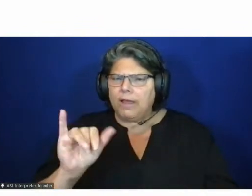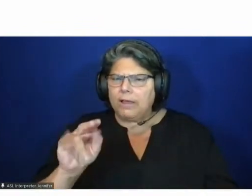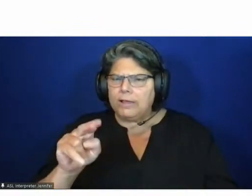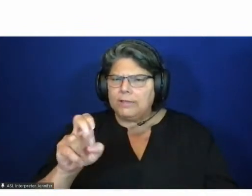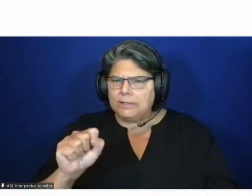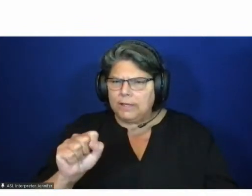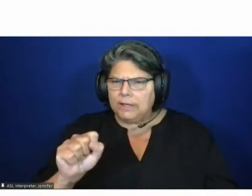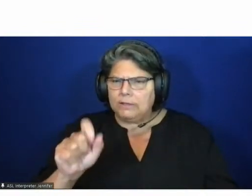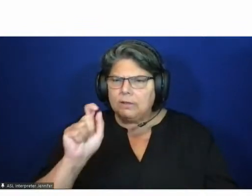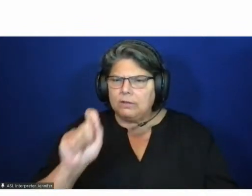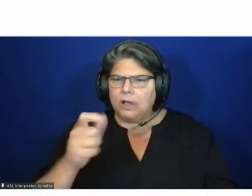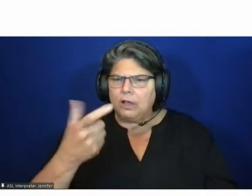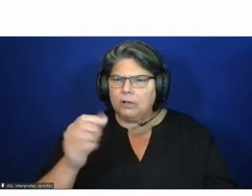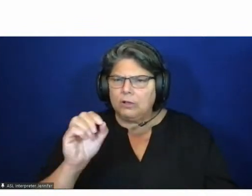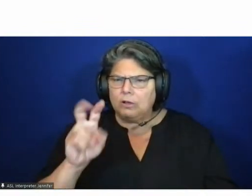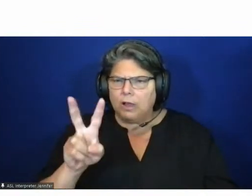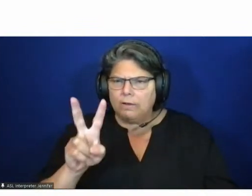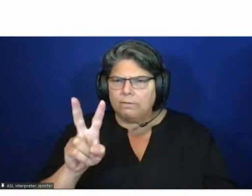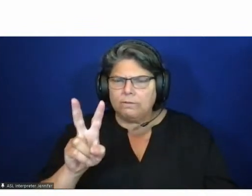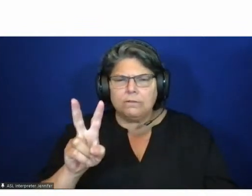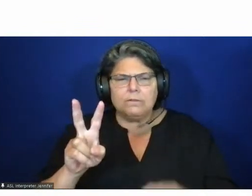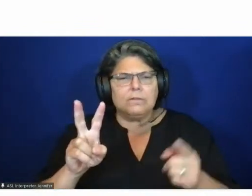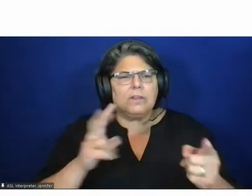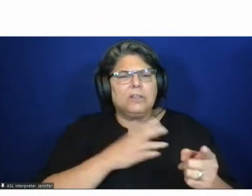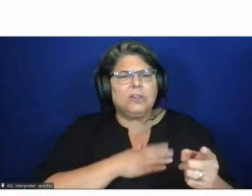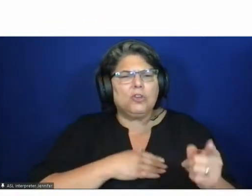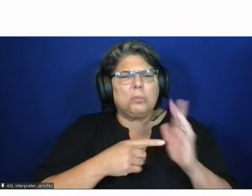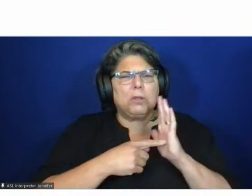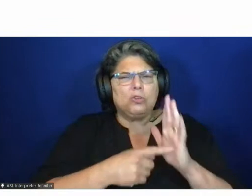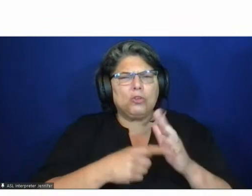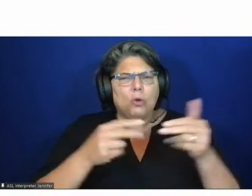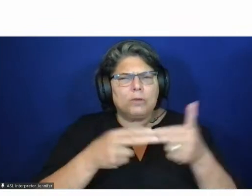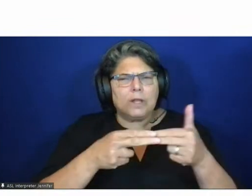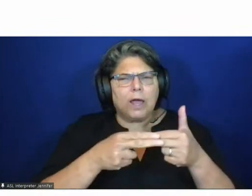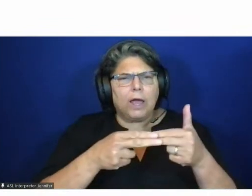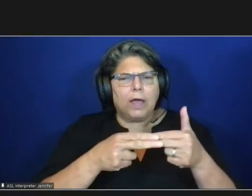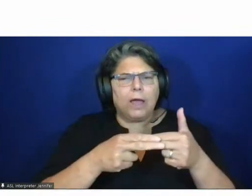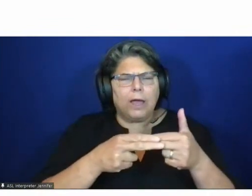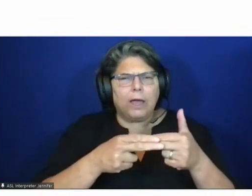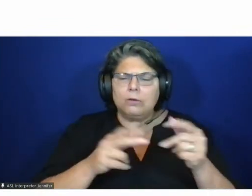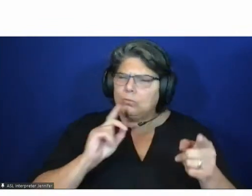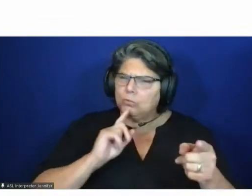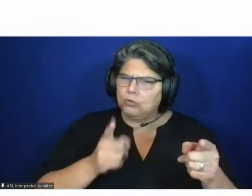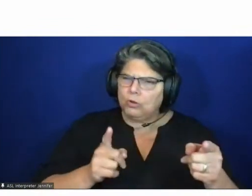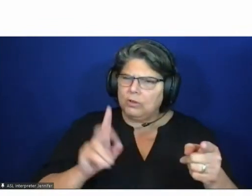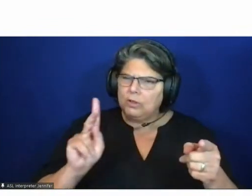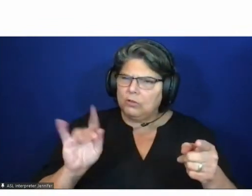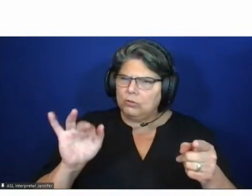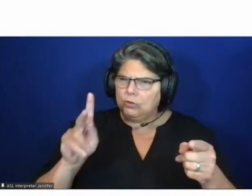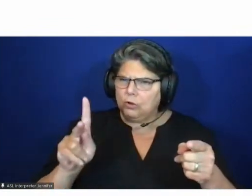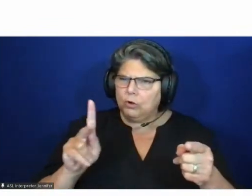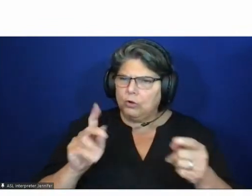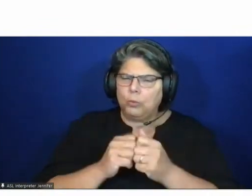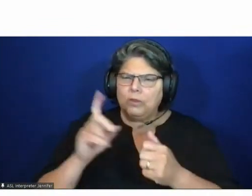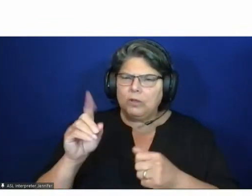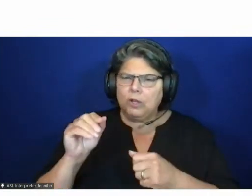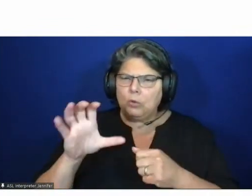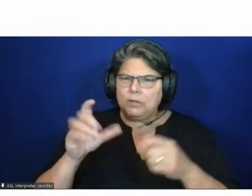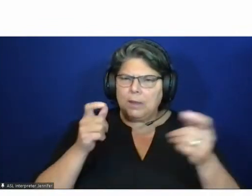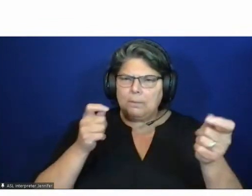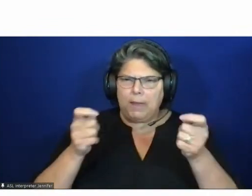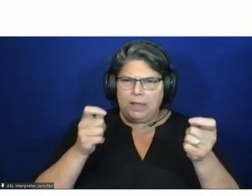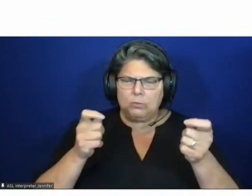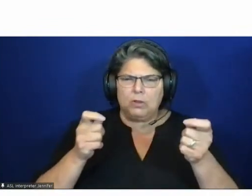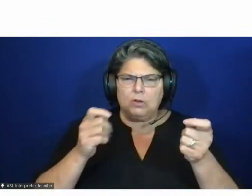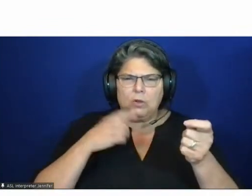vaccines.gov. So if you could show how we walk through this. Certainly. This is Kirk Ford with DOC Management, and we'll just give you